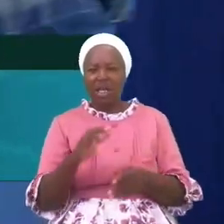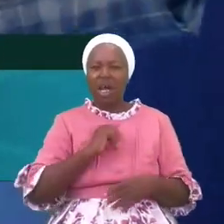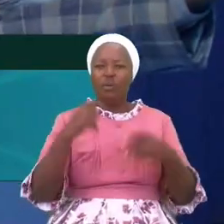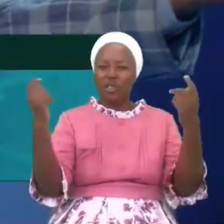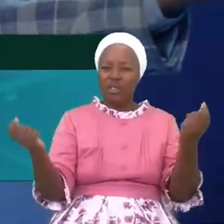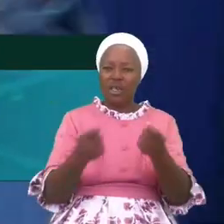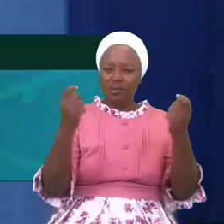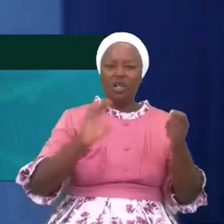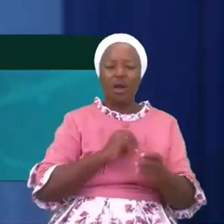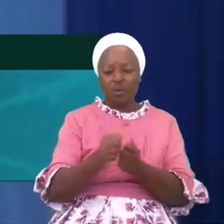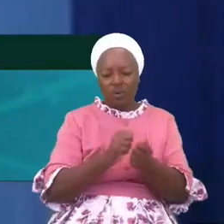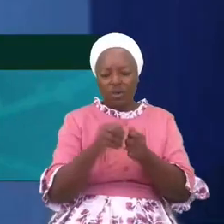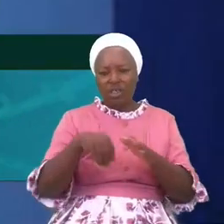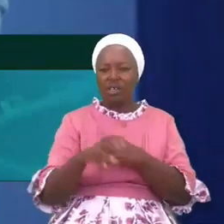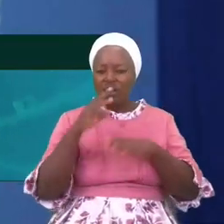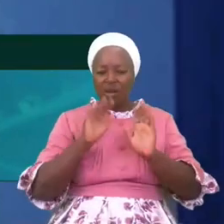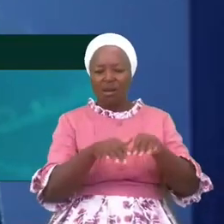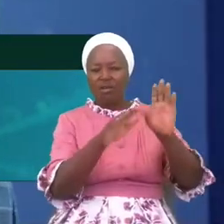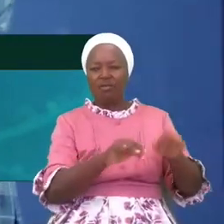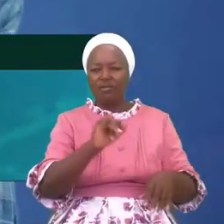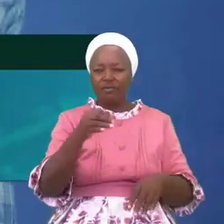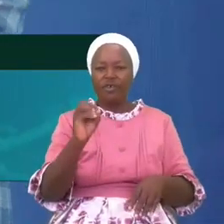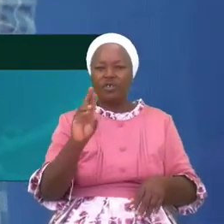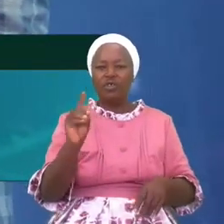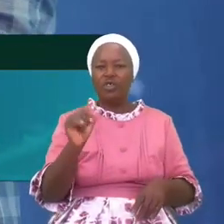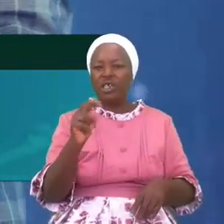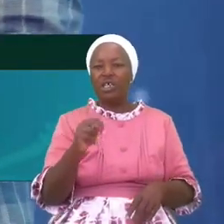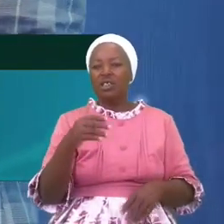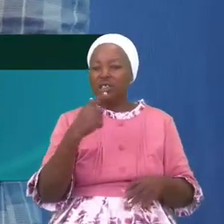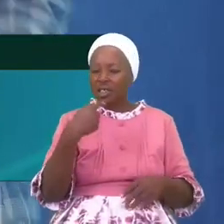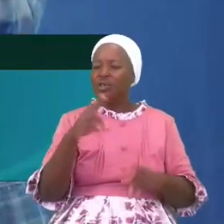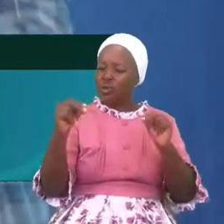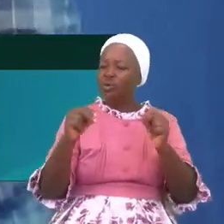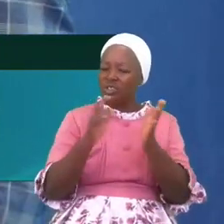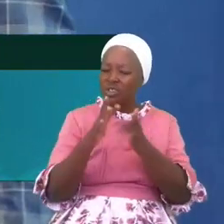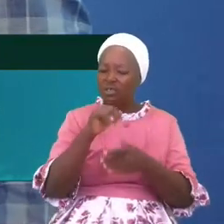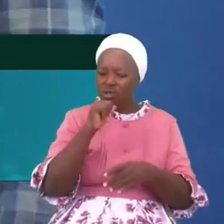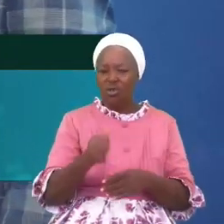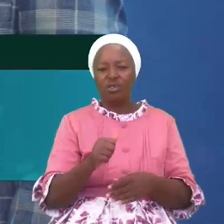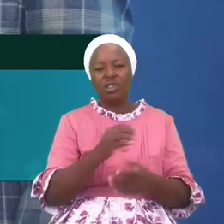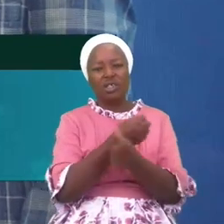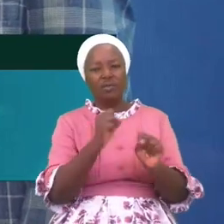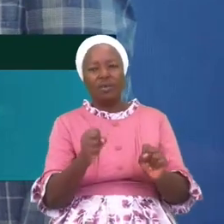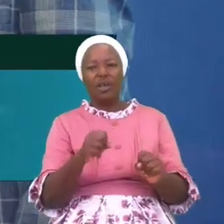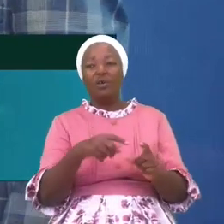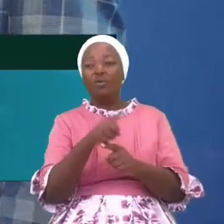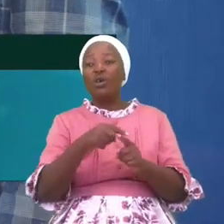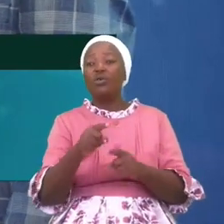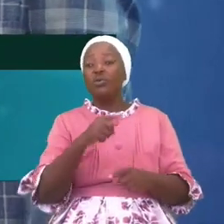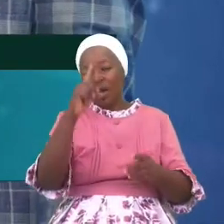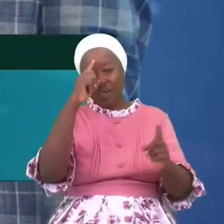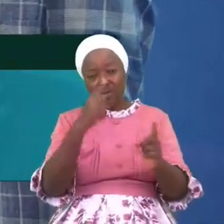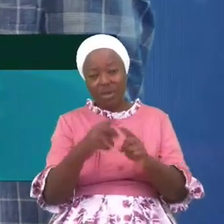not Savior. There was no agreement. When you hear the word of God and you don't agree, that's why it says, who has believed the report? Who